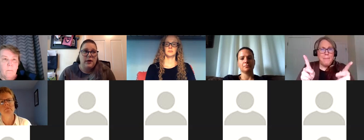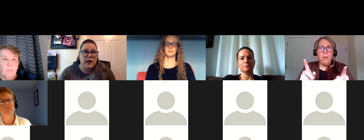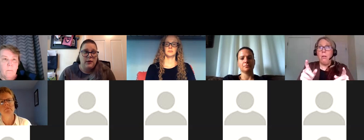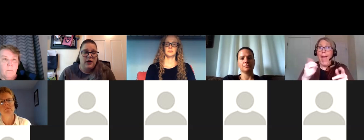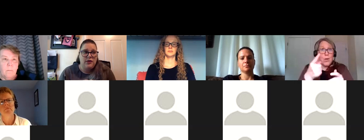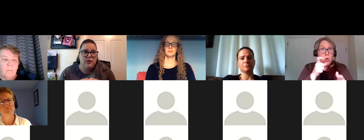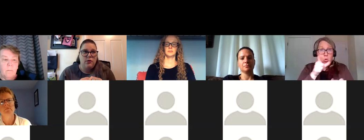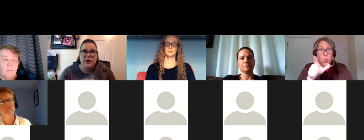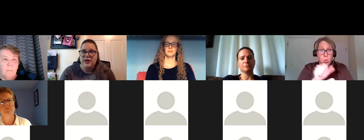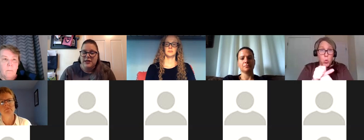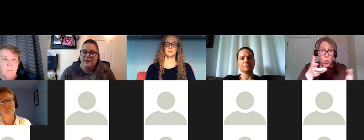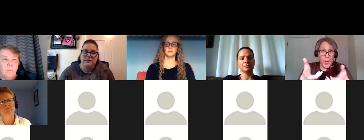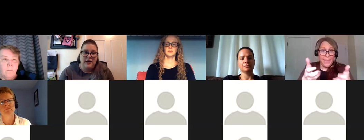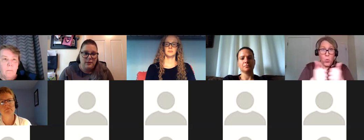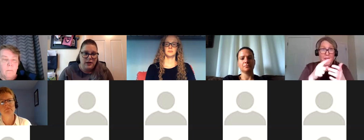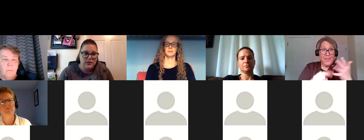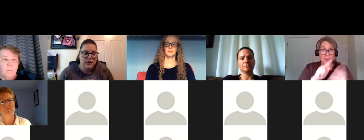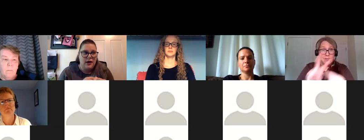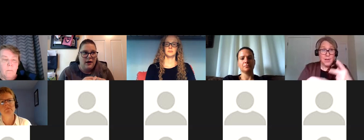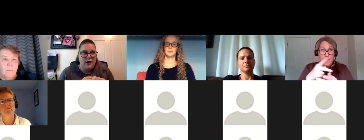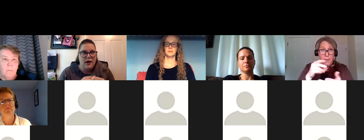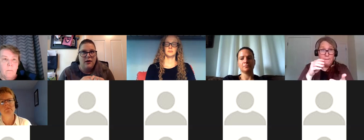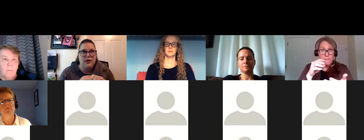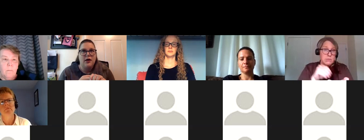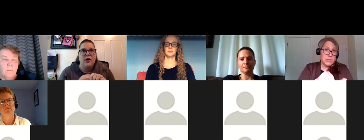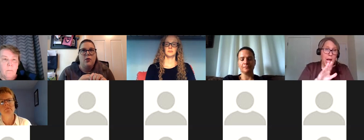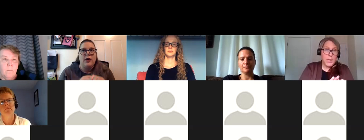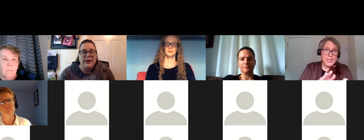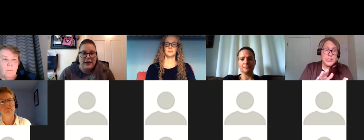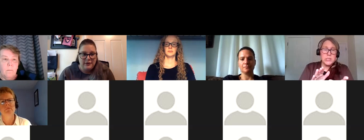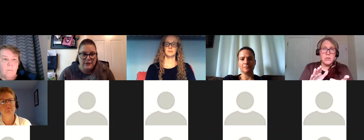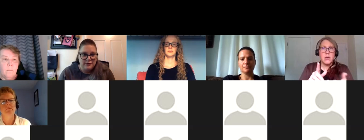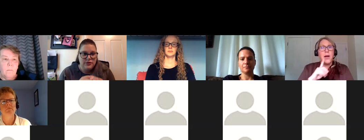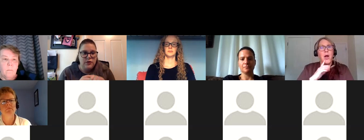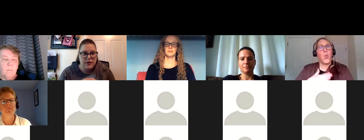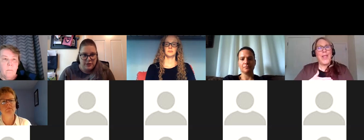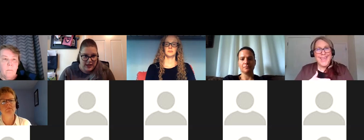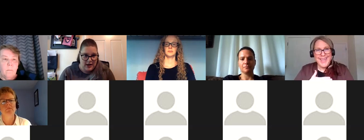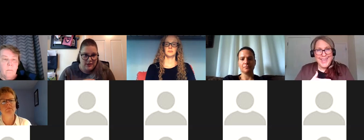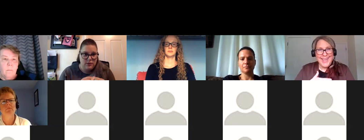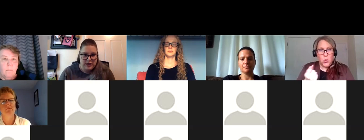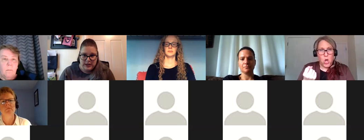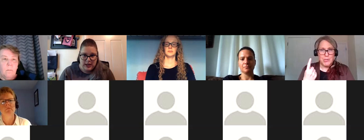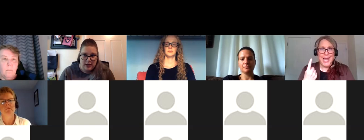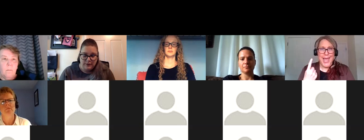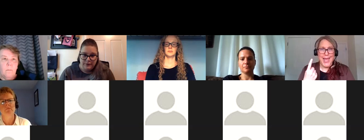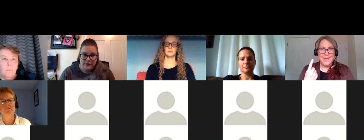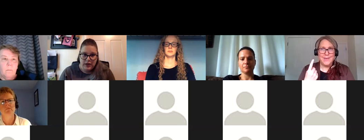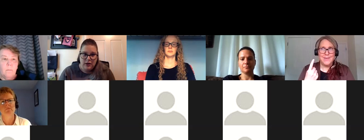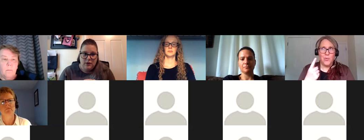to be working with these types of documents are willing to understand what's